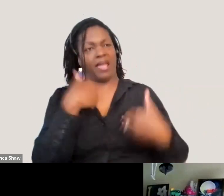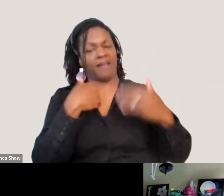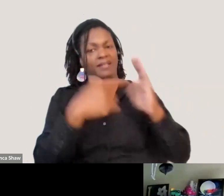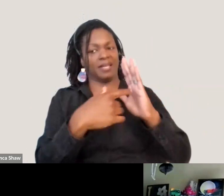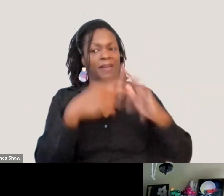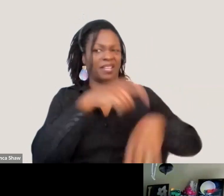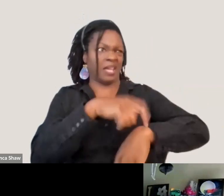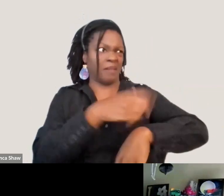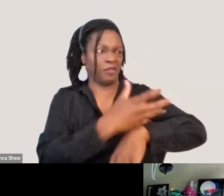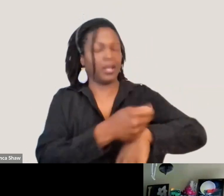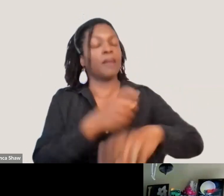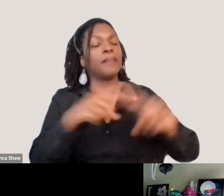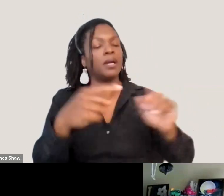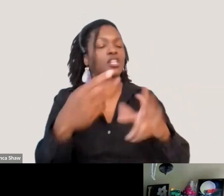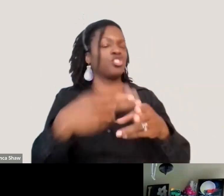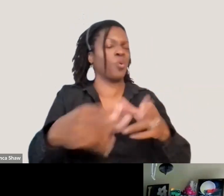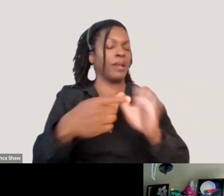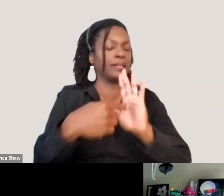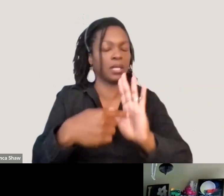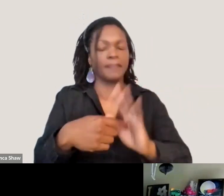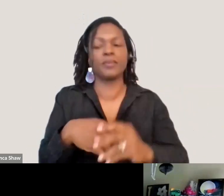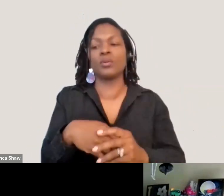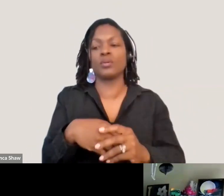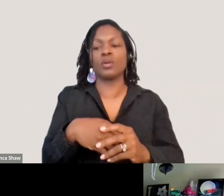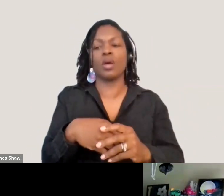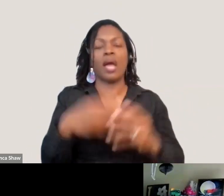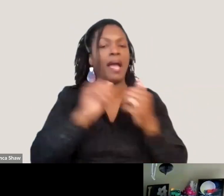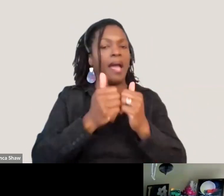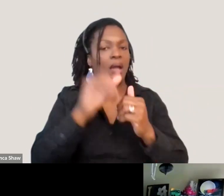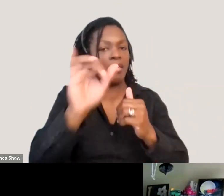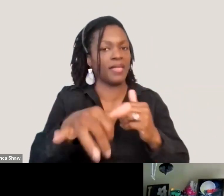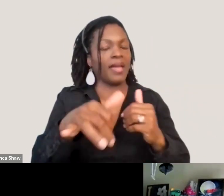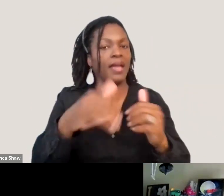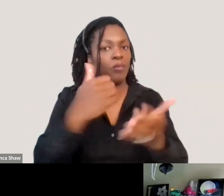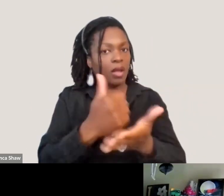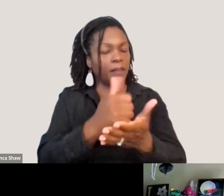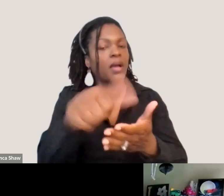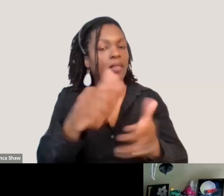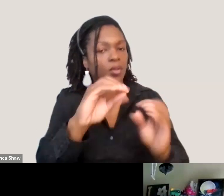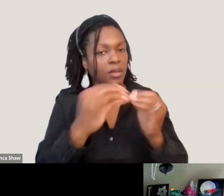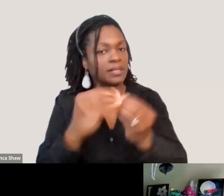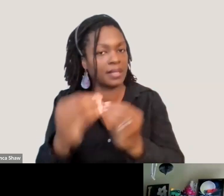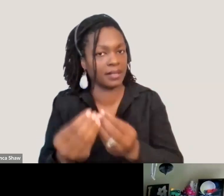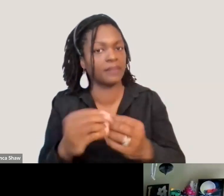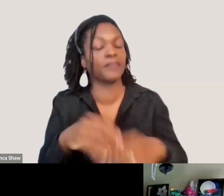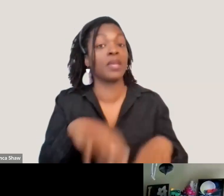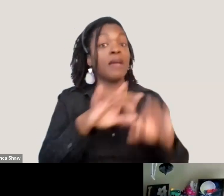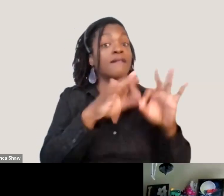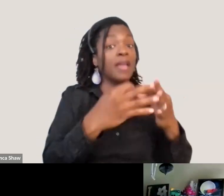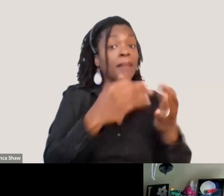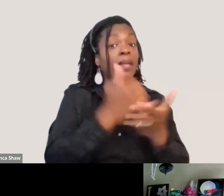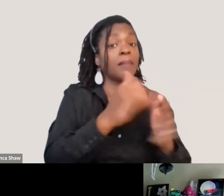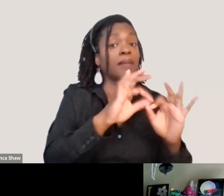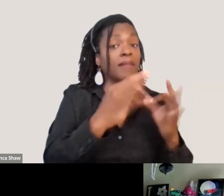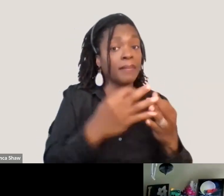I could give some quick examples of some of the ways that we've helped some of the other organizations. Families Helping Families in